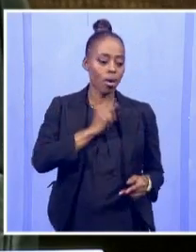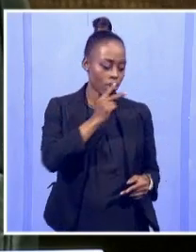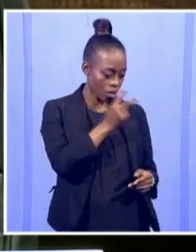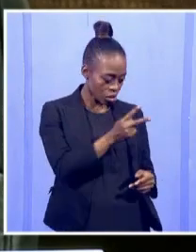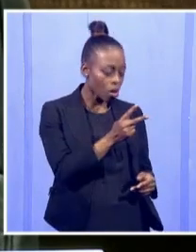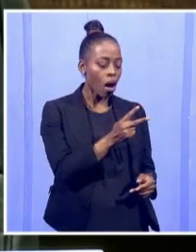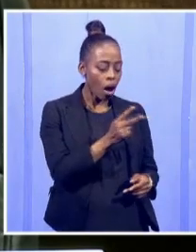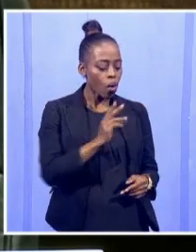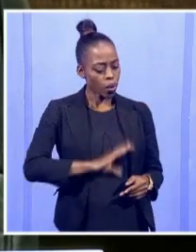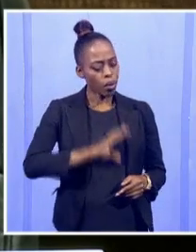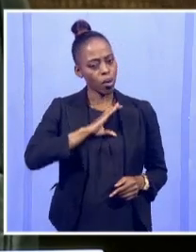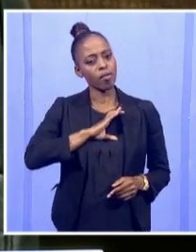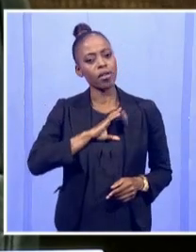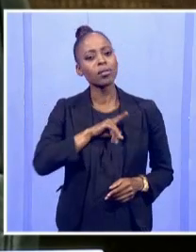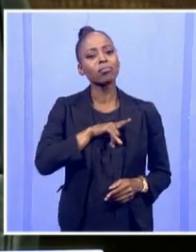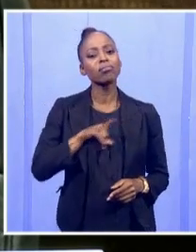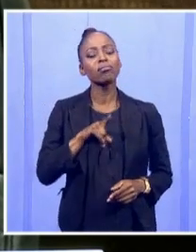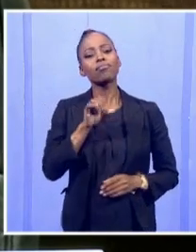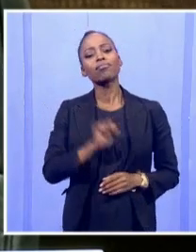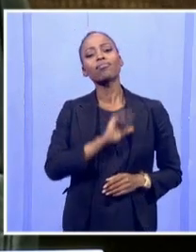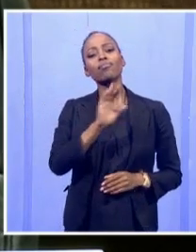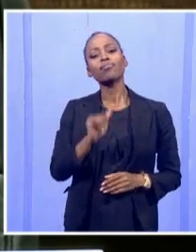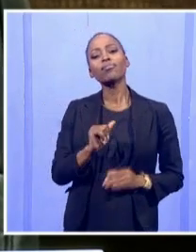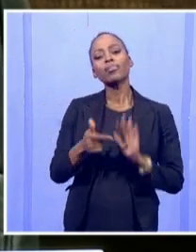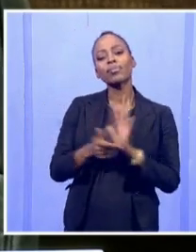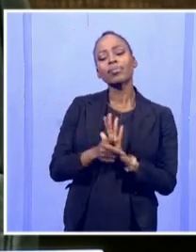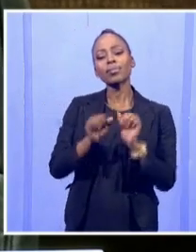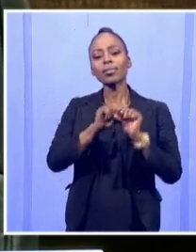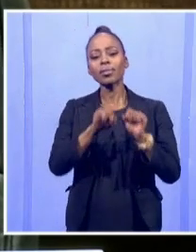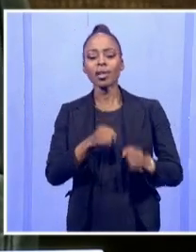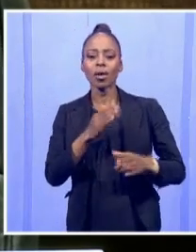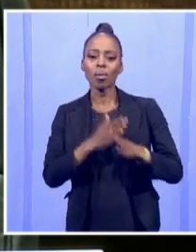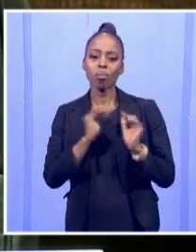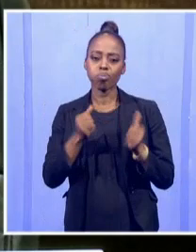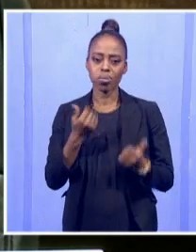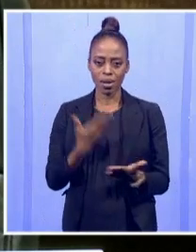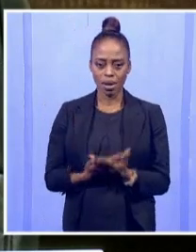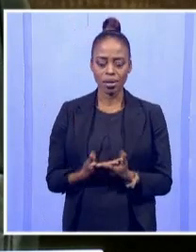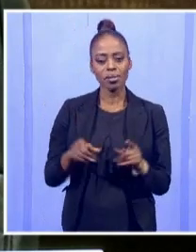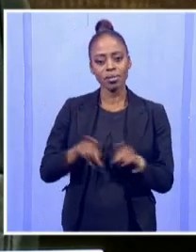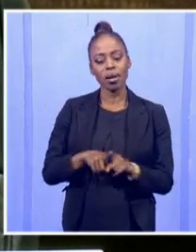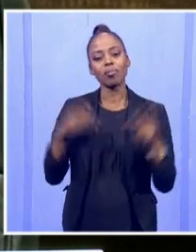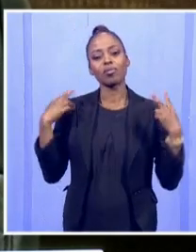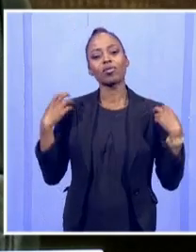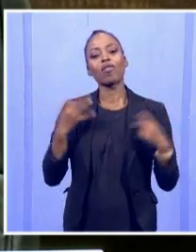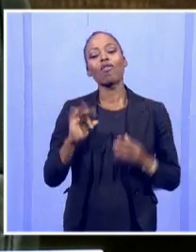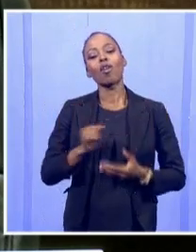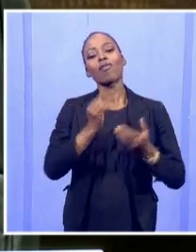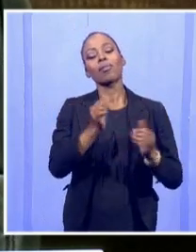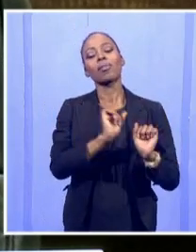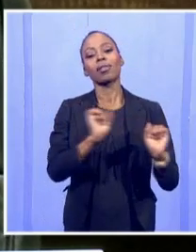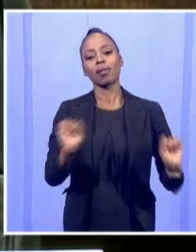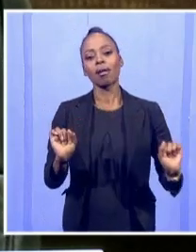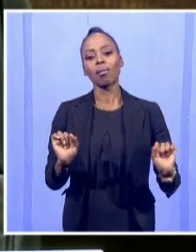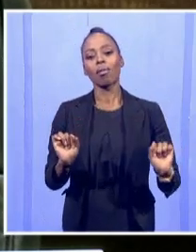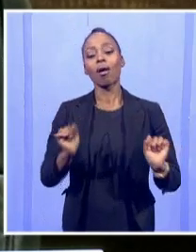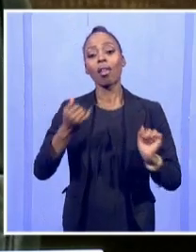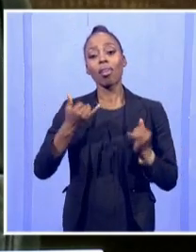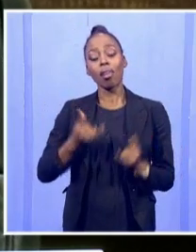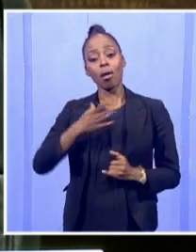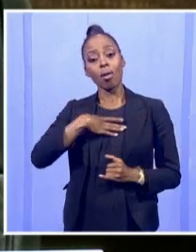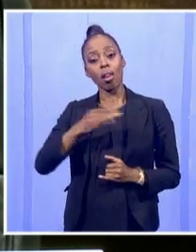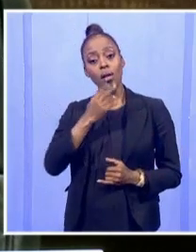are confident about the South African legal system and the security of their investment. We would like to